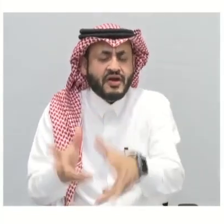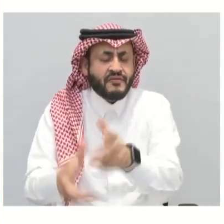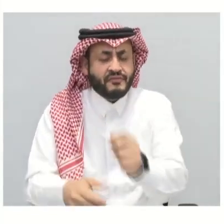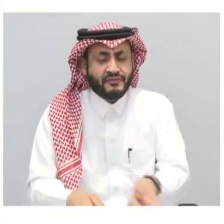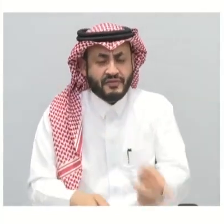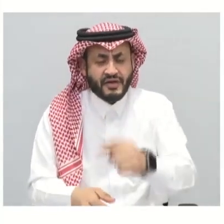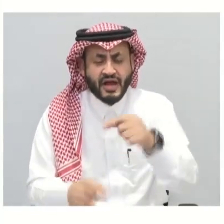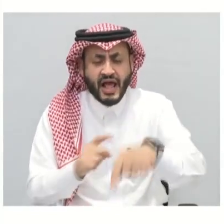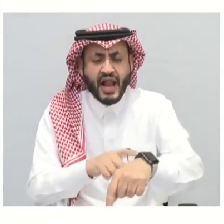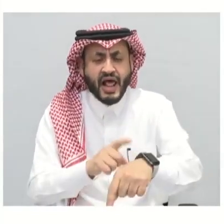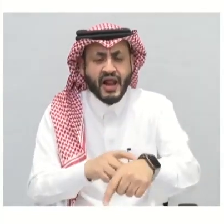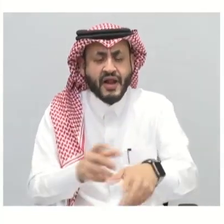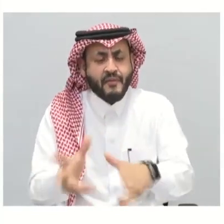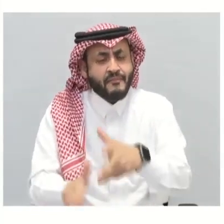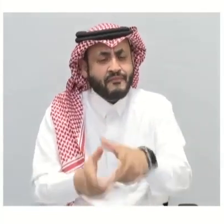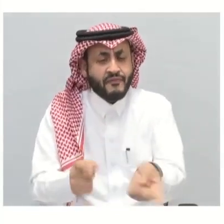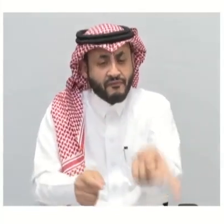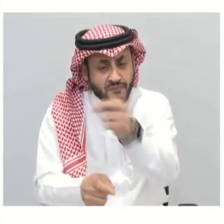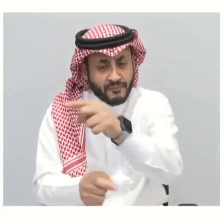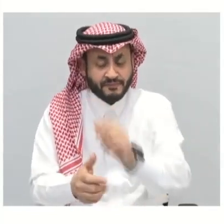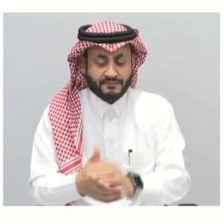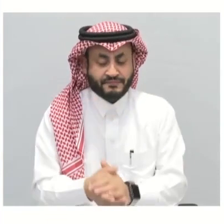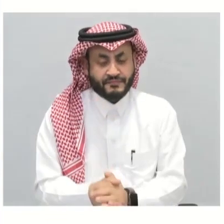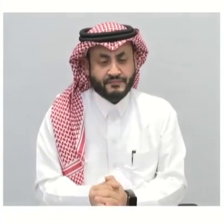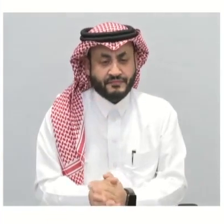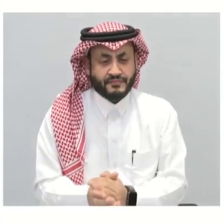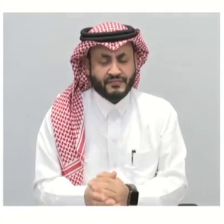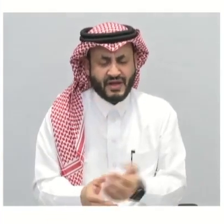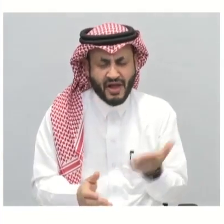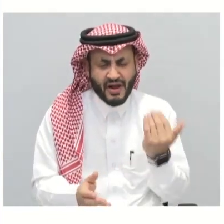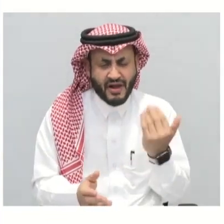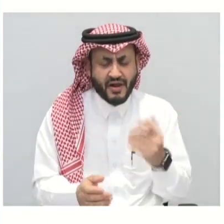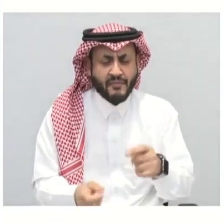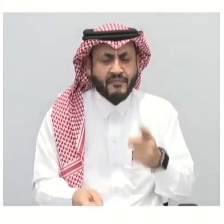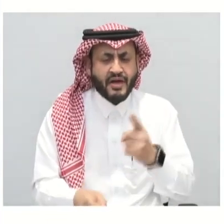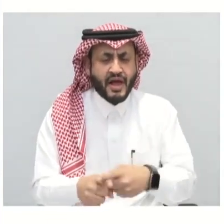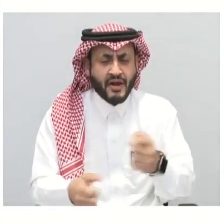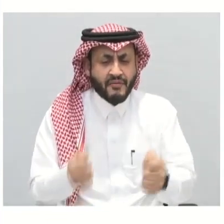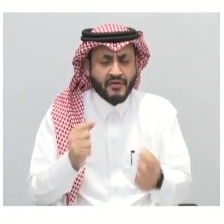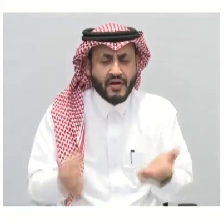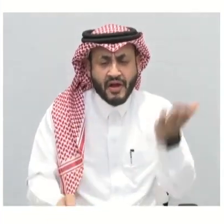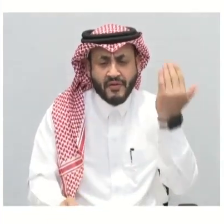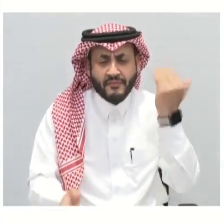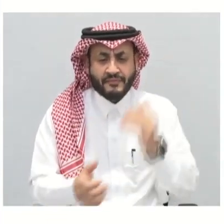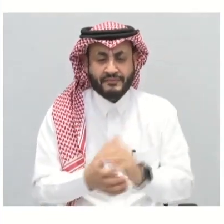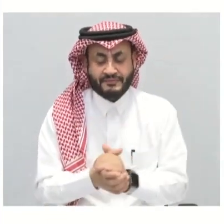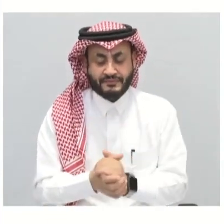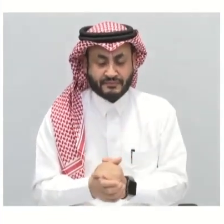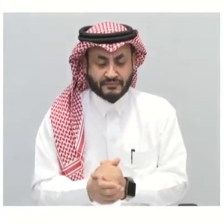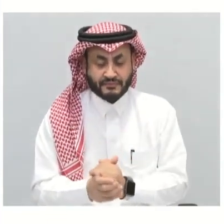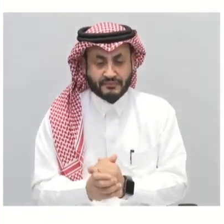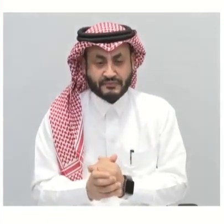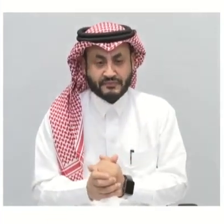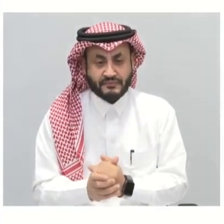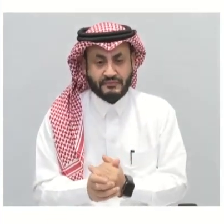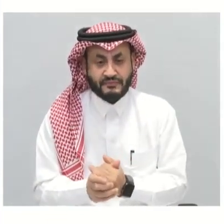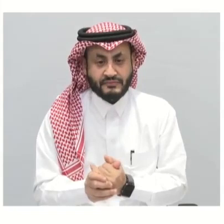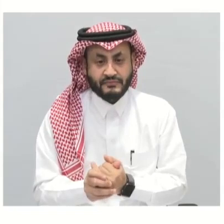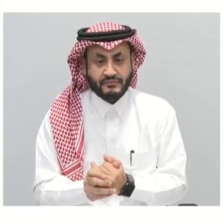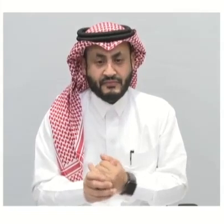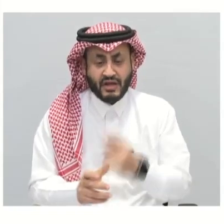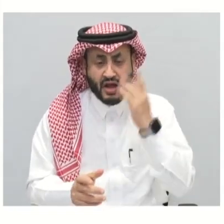time expressions for future. Before we do this, let's make quick revision on our last lesson. Last lesson, we have